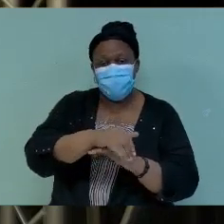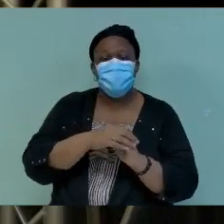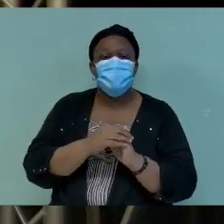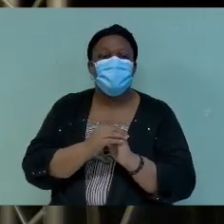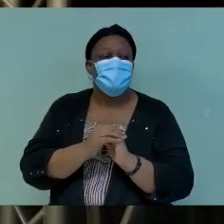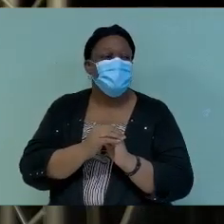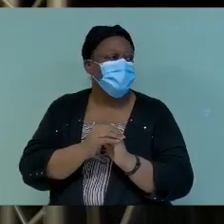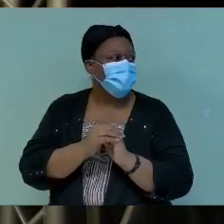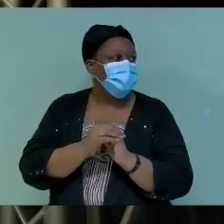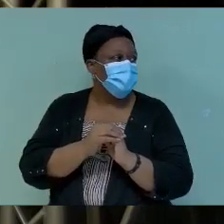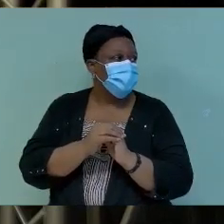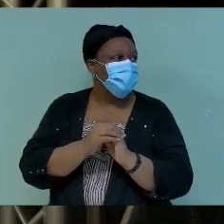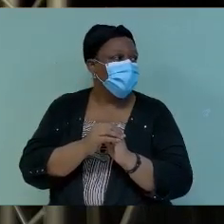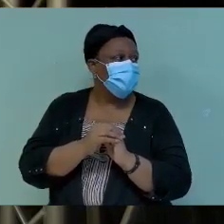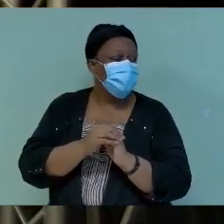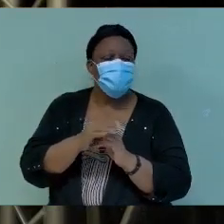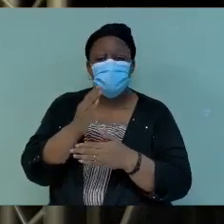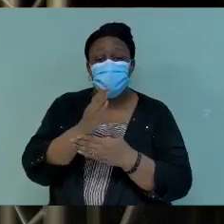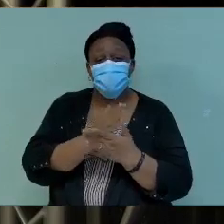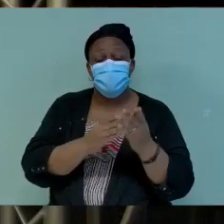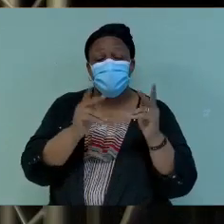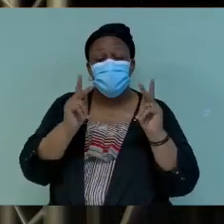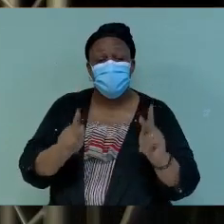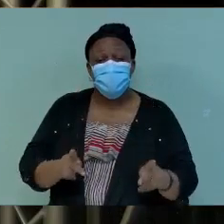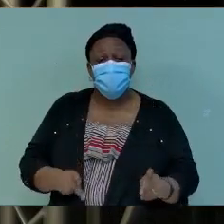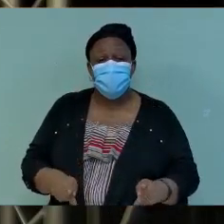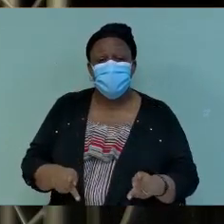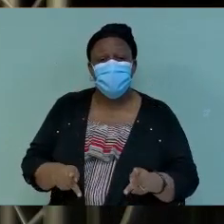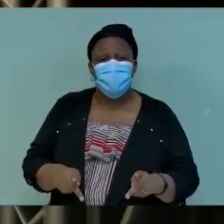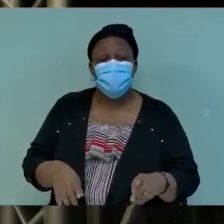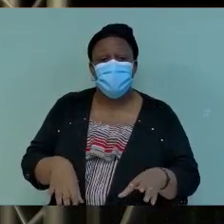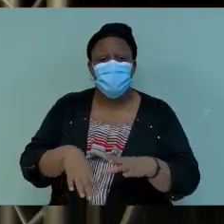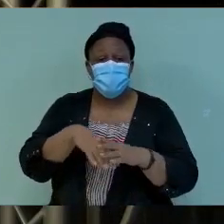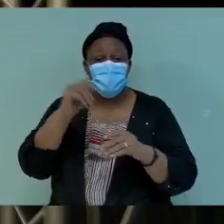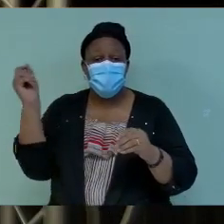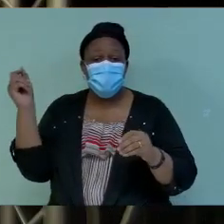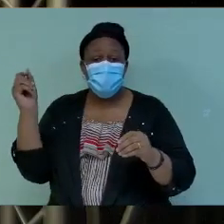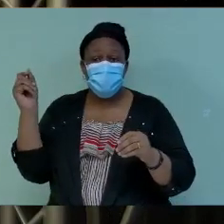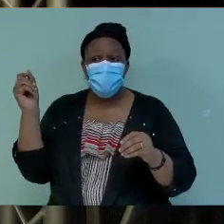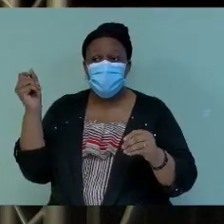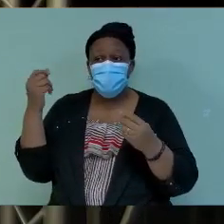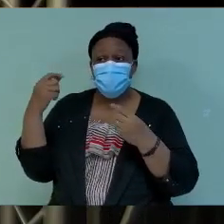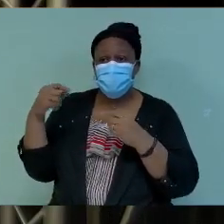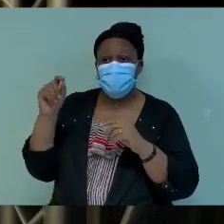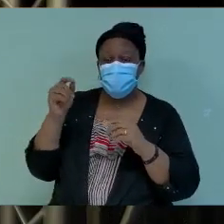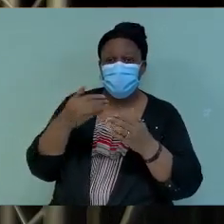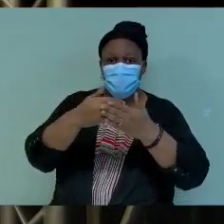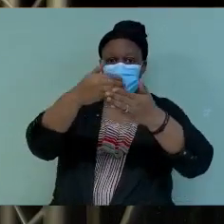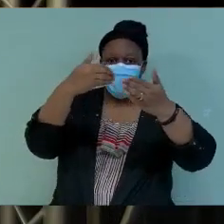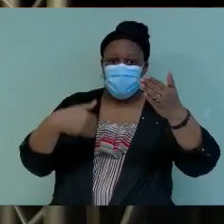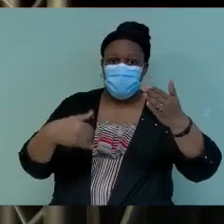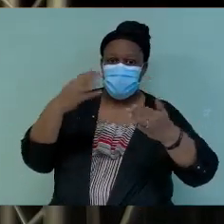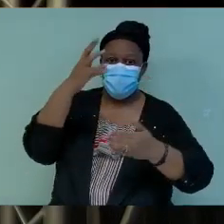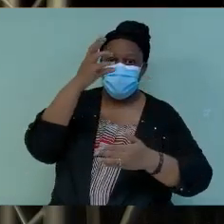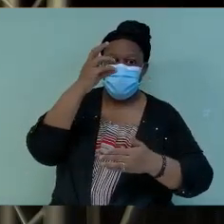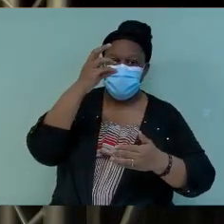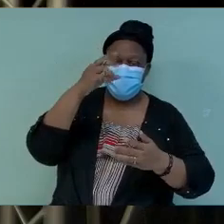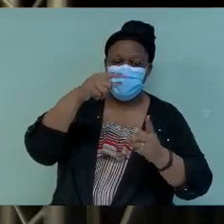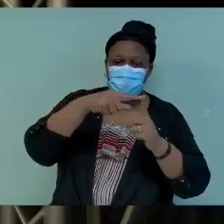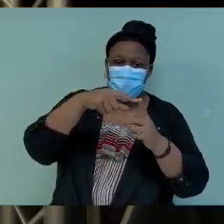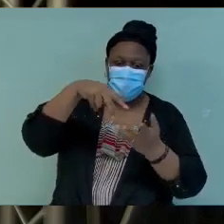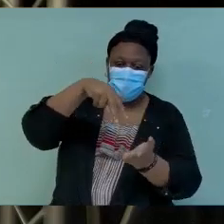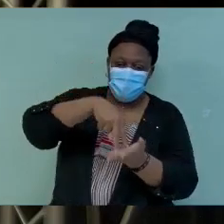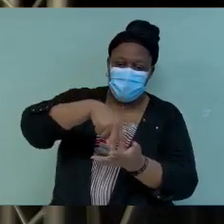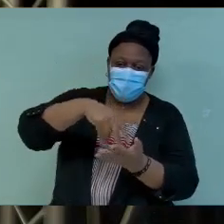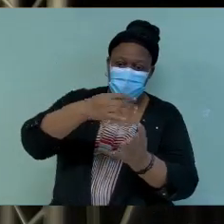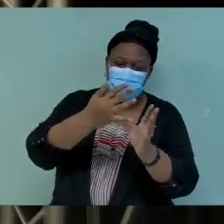As I mentioned before, there are some persons who tend to leave their homes before 6 a.m. to form lines at business places